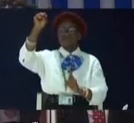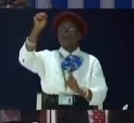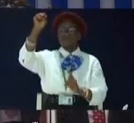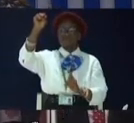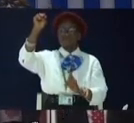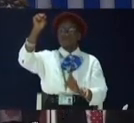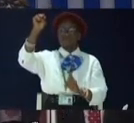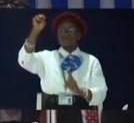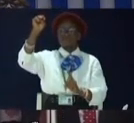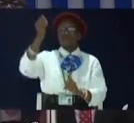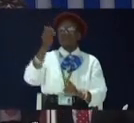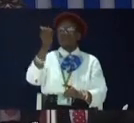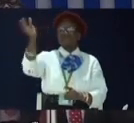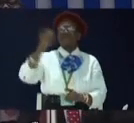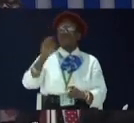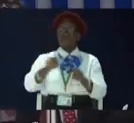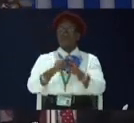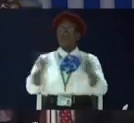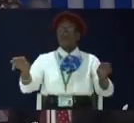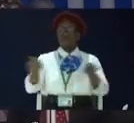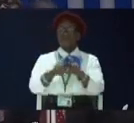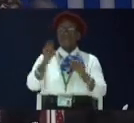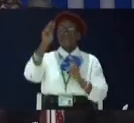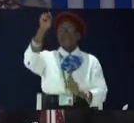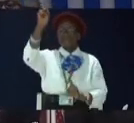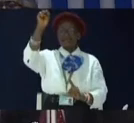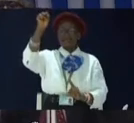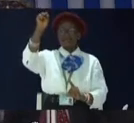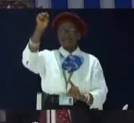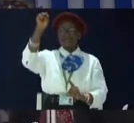There's none like Him.